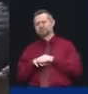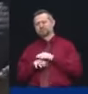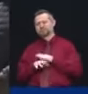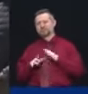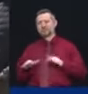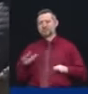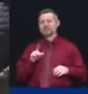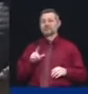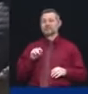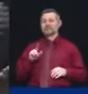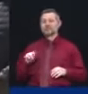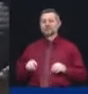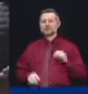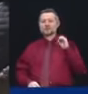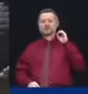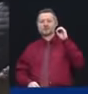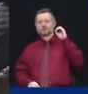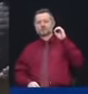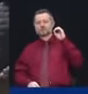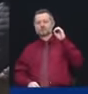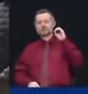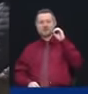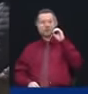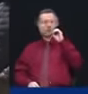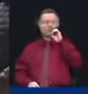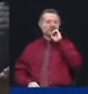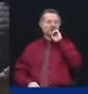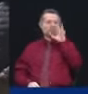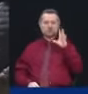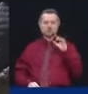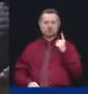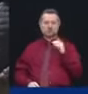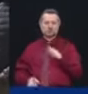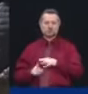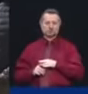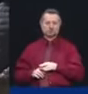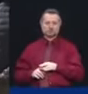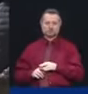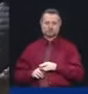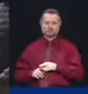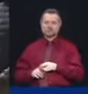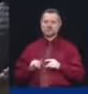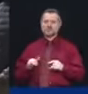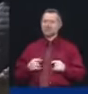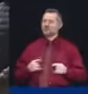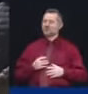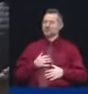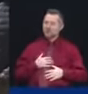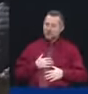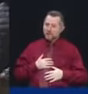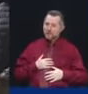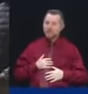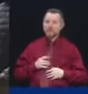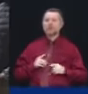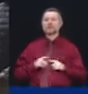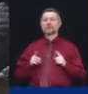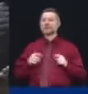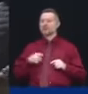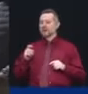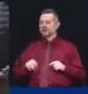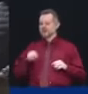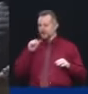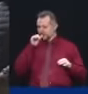to zero in 2020. It was painful, but that's what we had to do to keep everyone